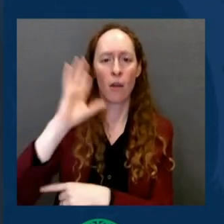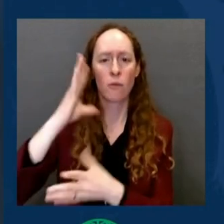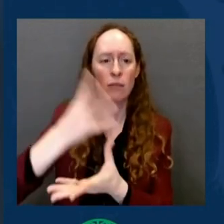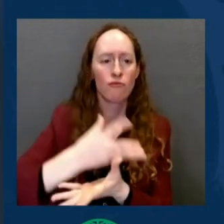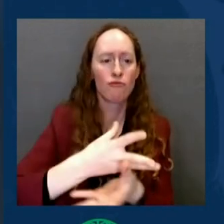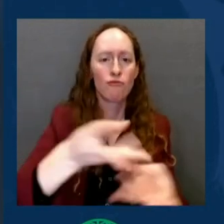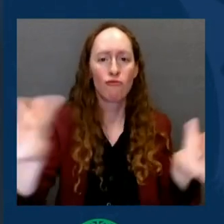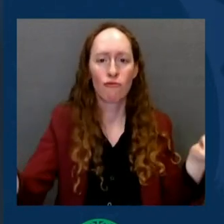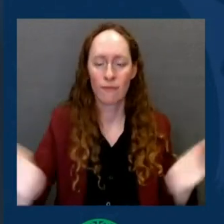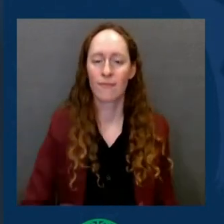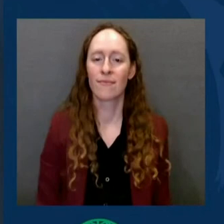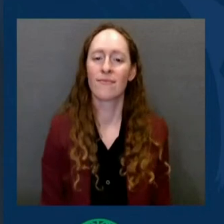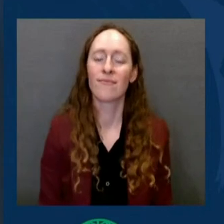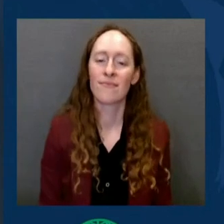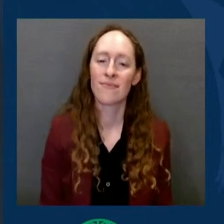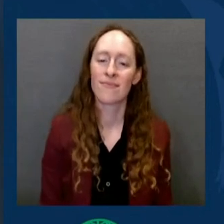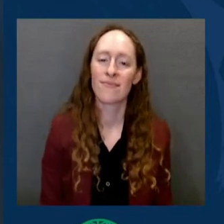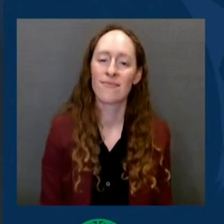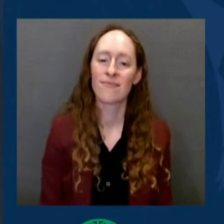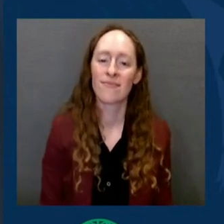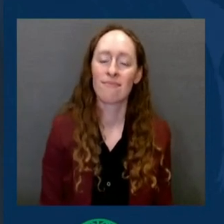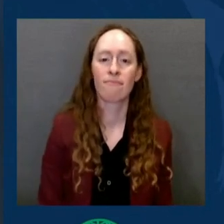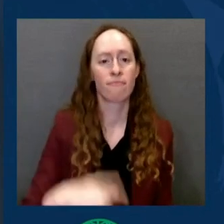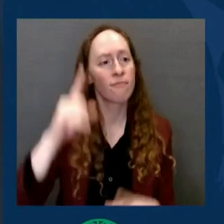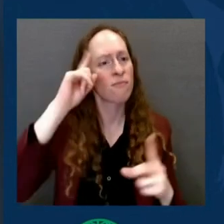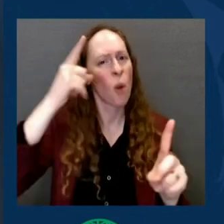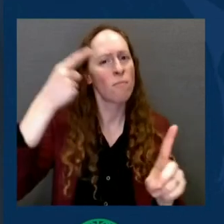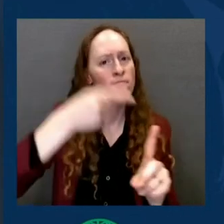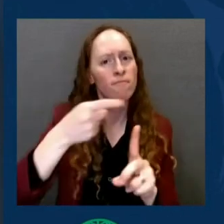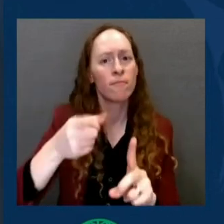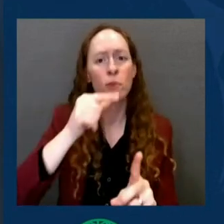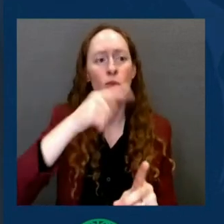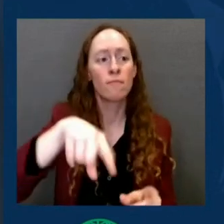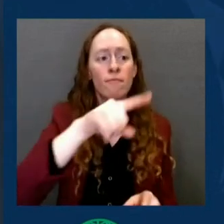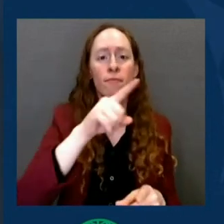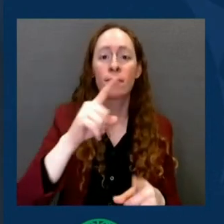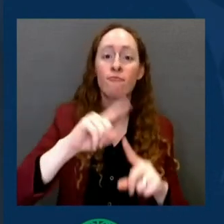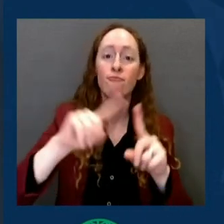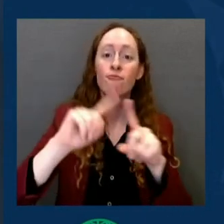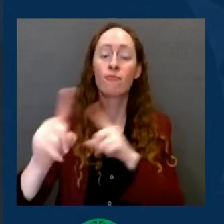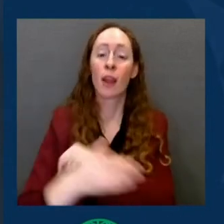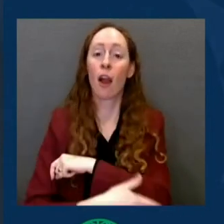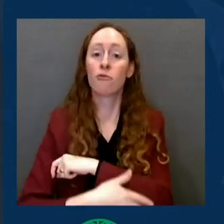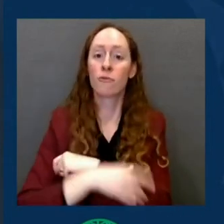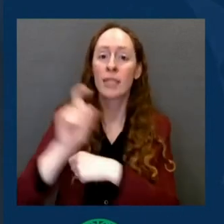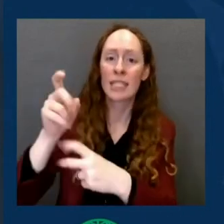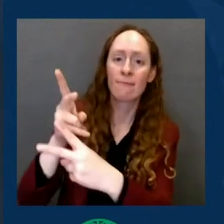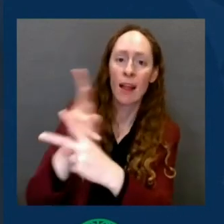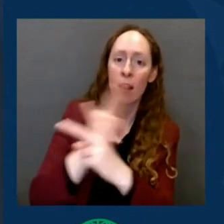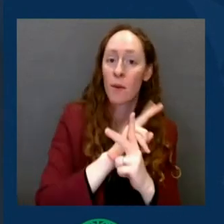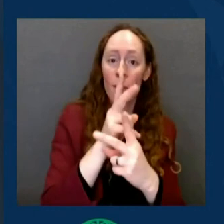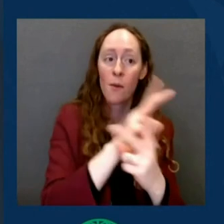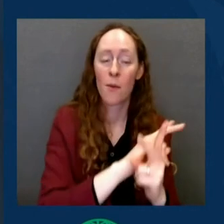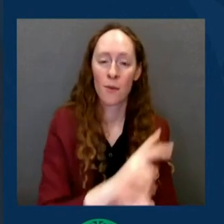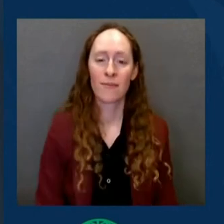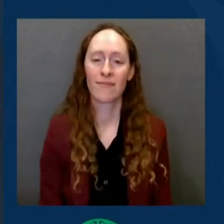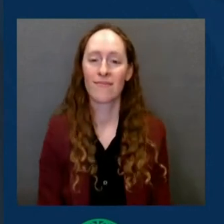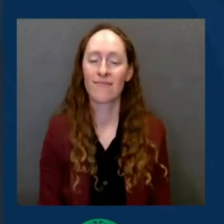help Africa's recovery efforts and support projects that build resilience against future